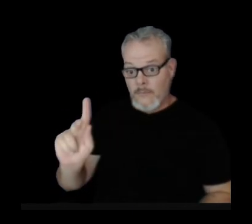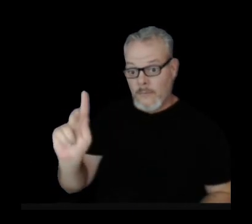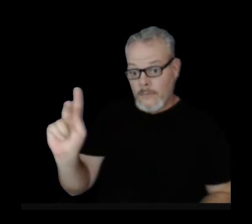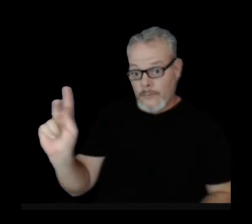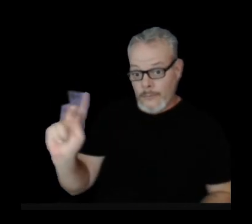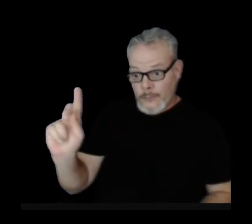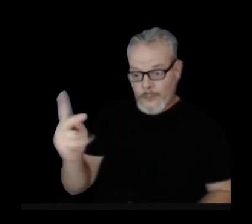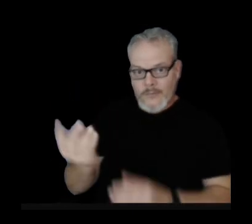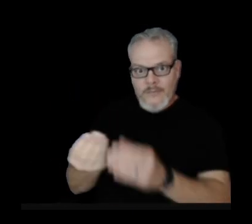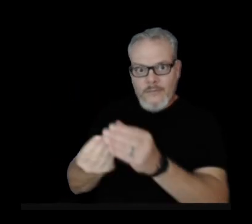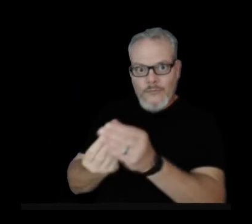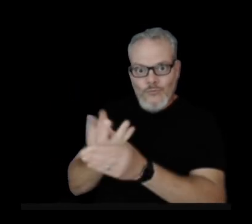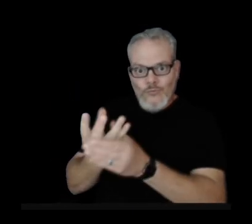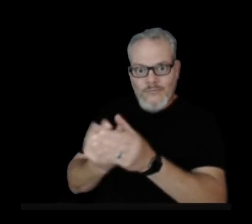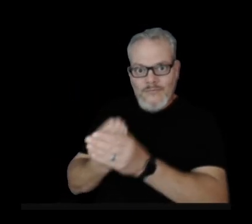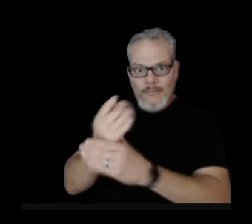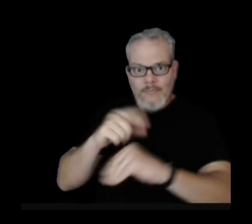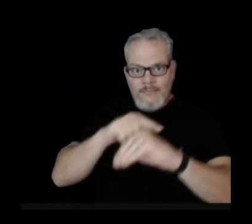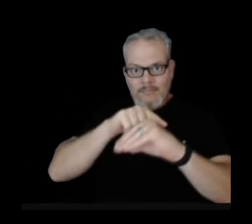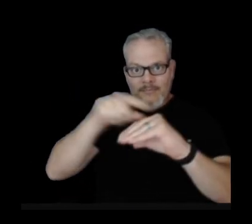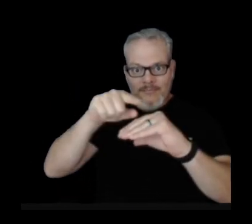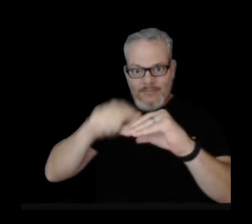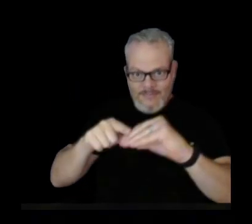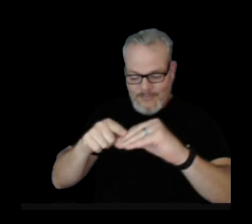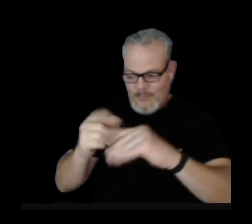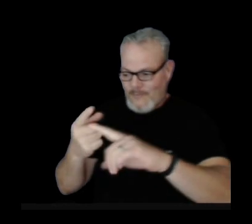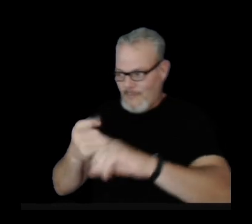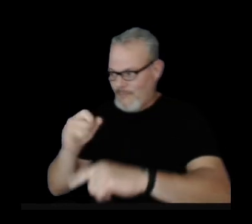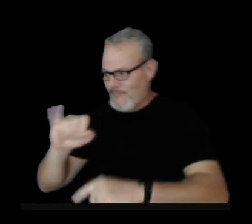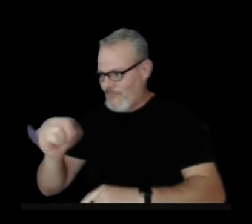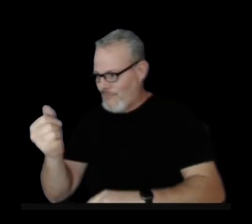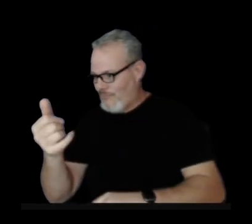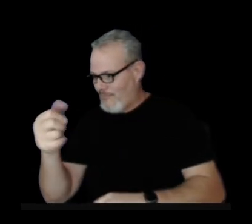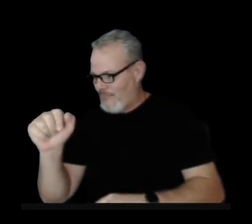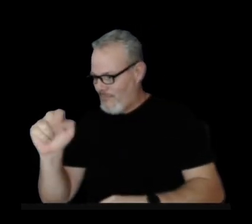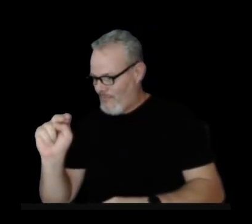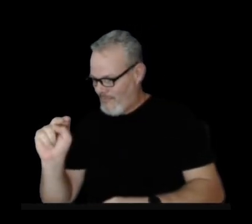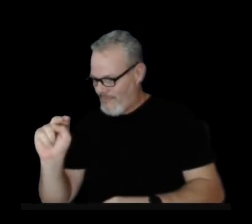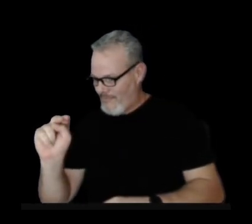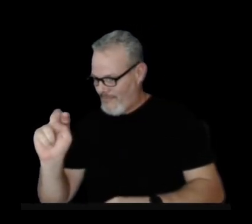12 days between December 23rd and January 3rd,